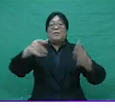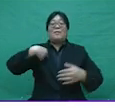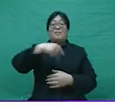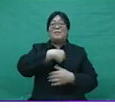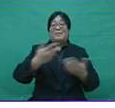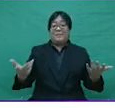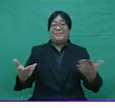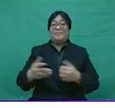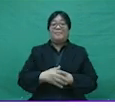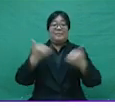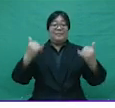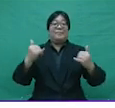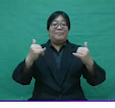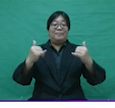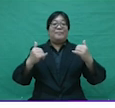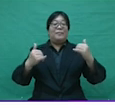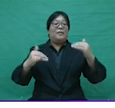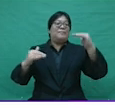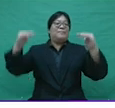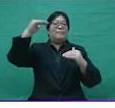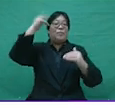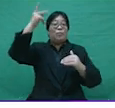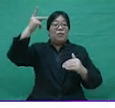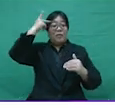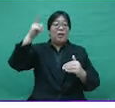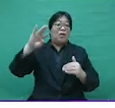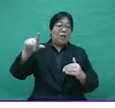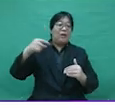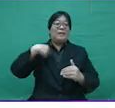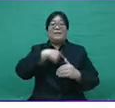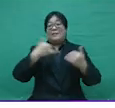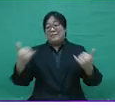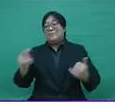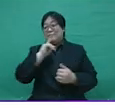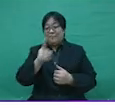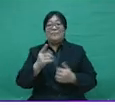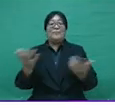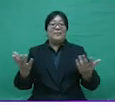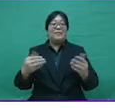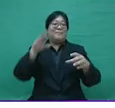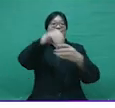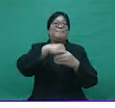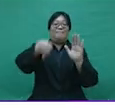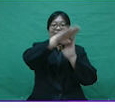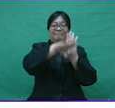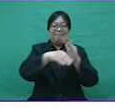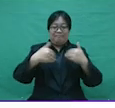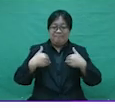security, we are on top on the political ranking. We are really on the